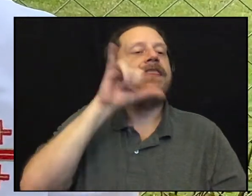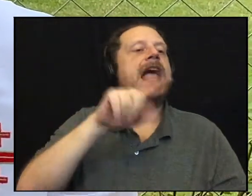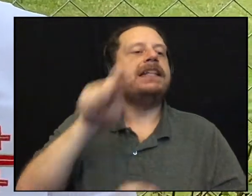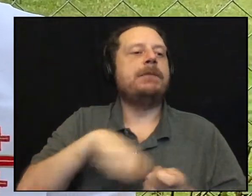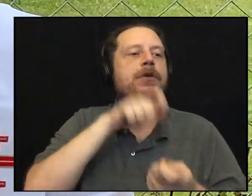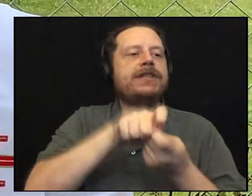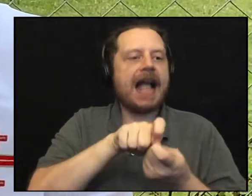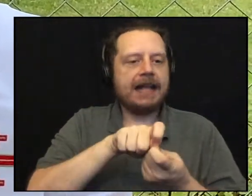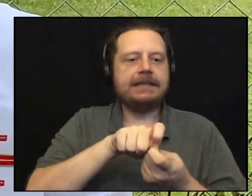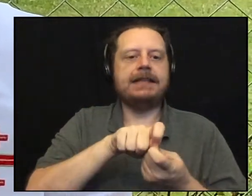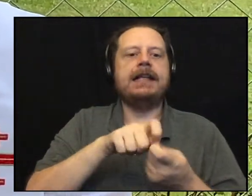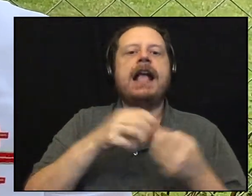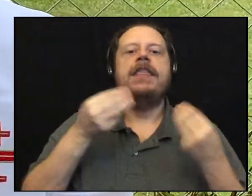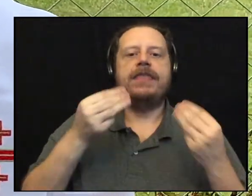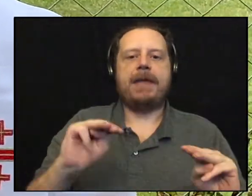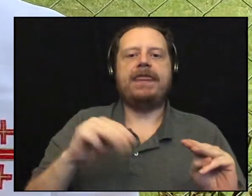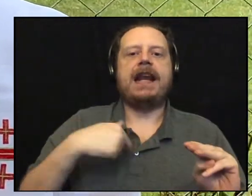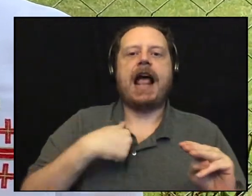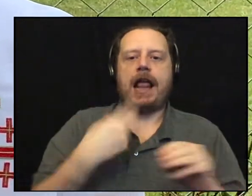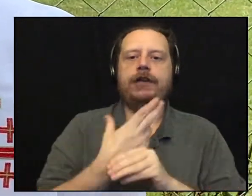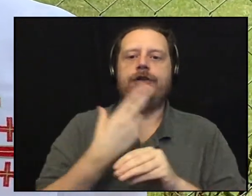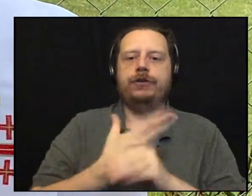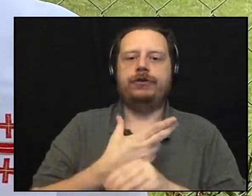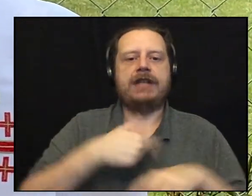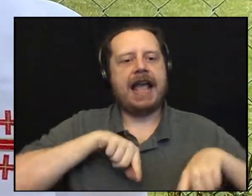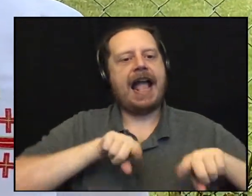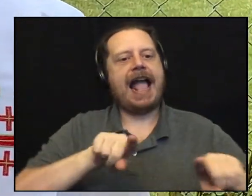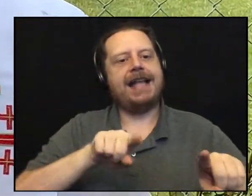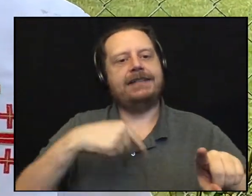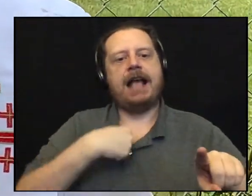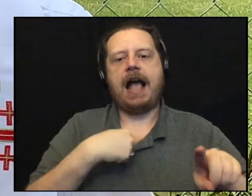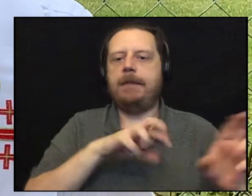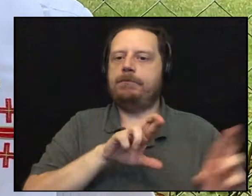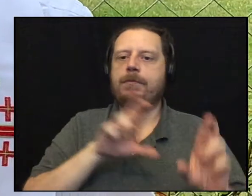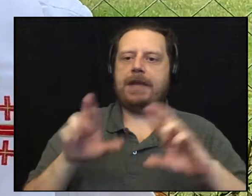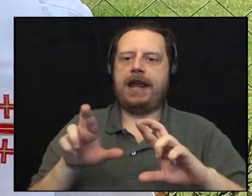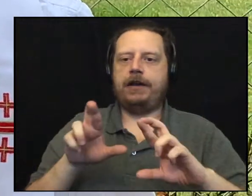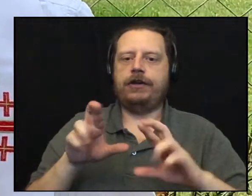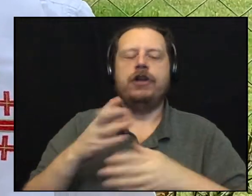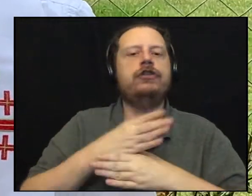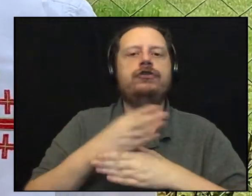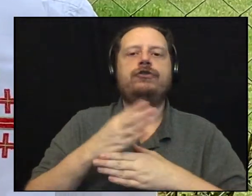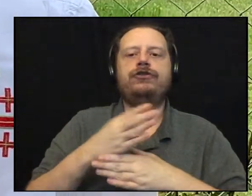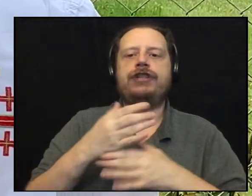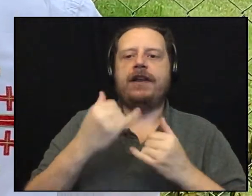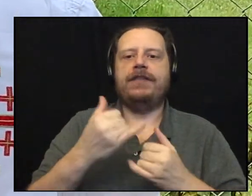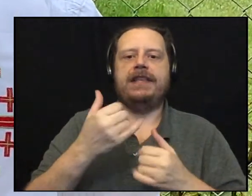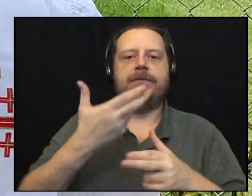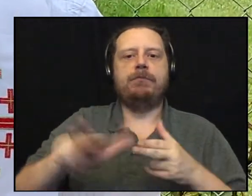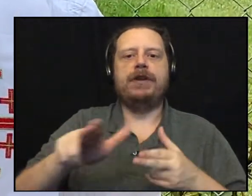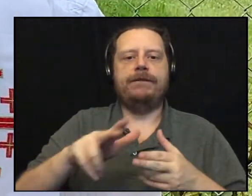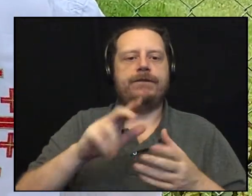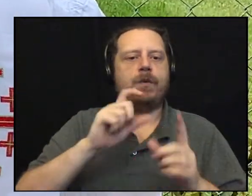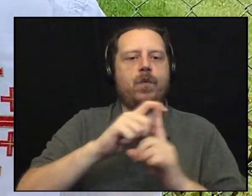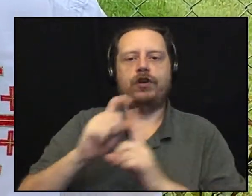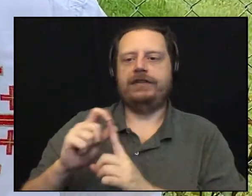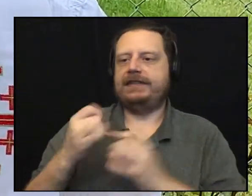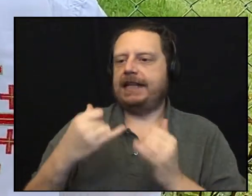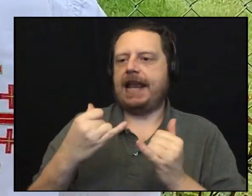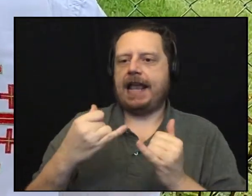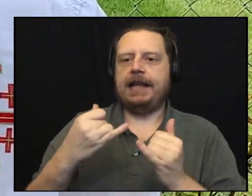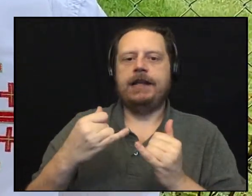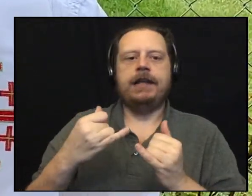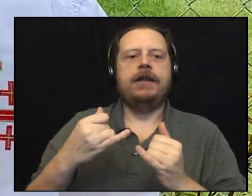the methodology that I've used as I prepared to share these brief words with you today by way of a